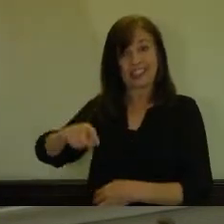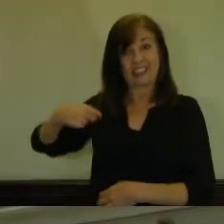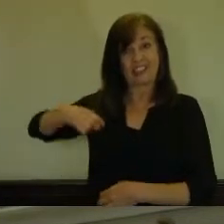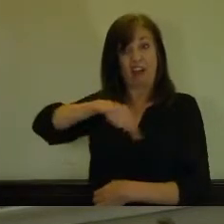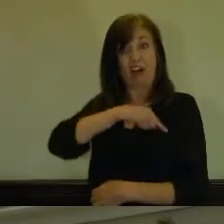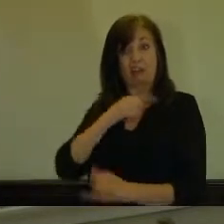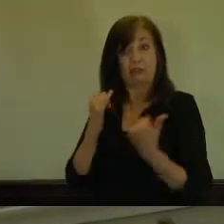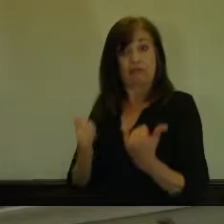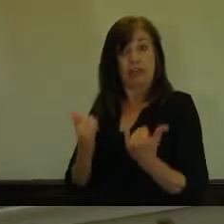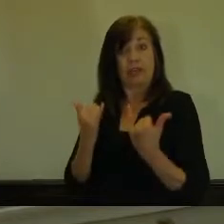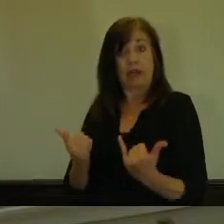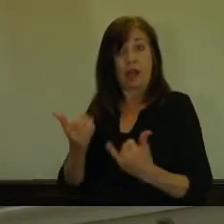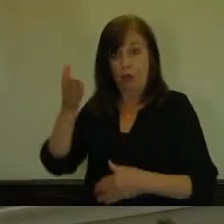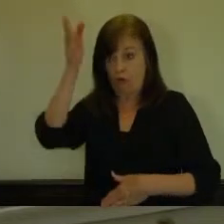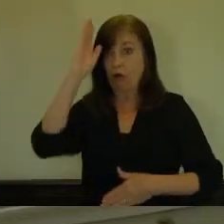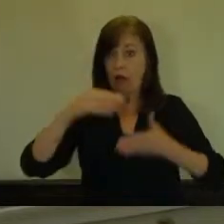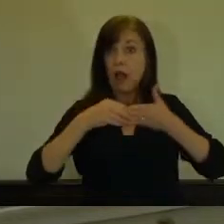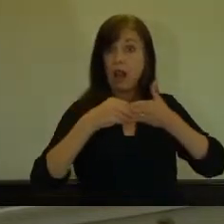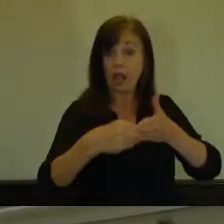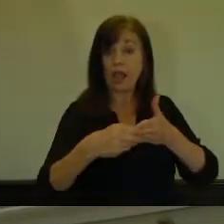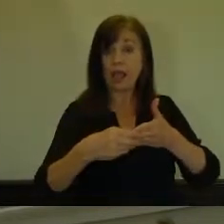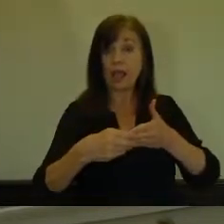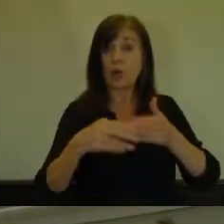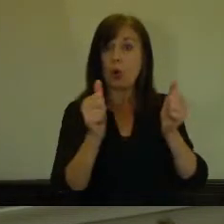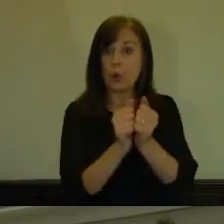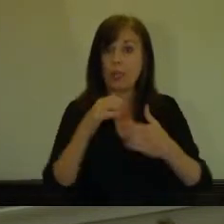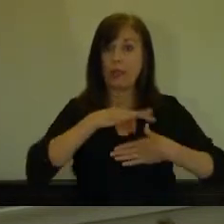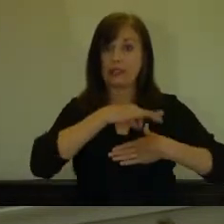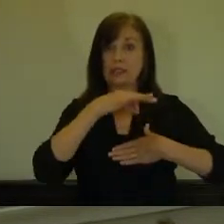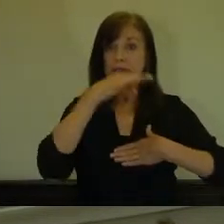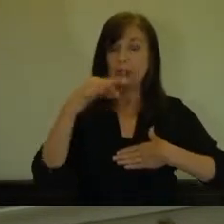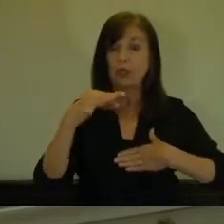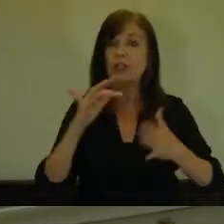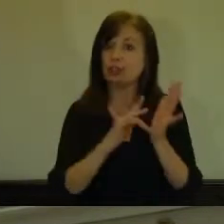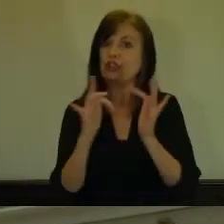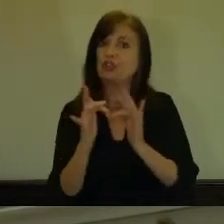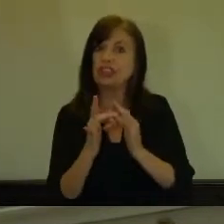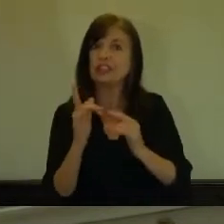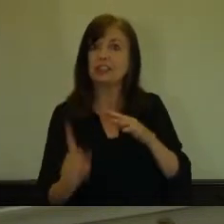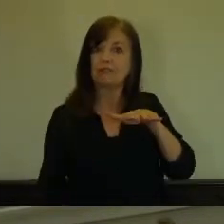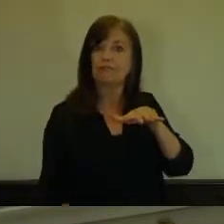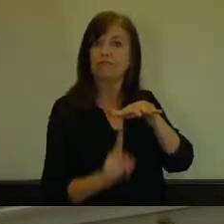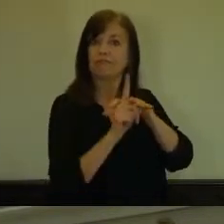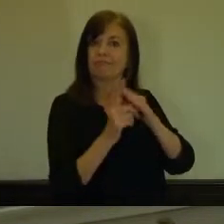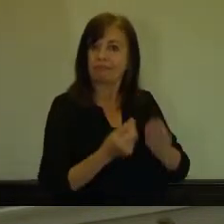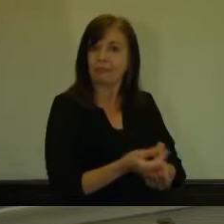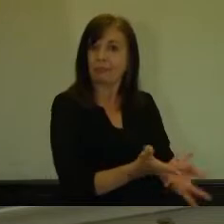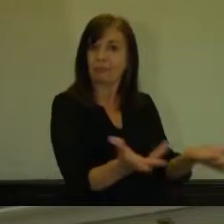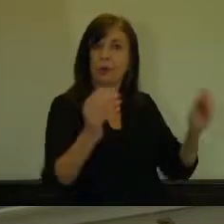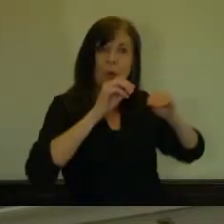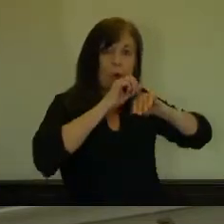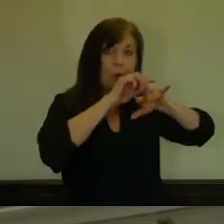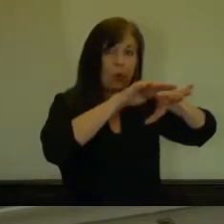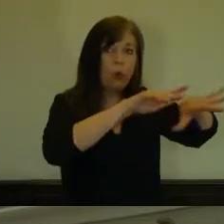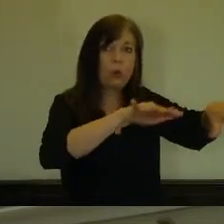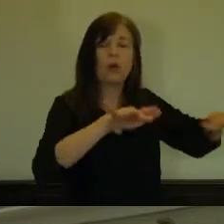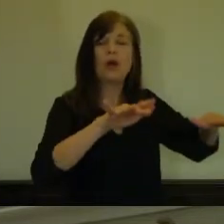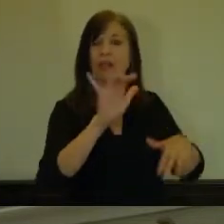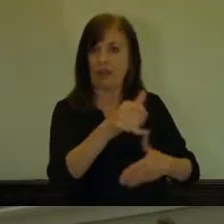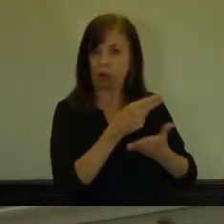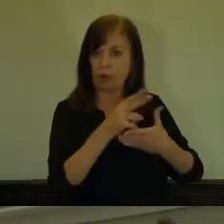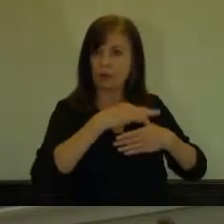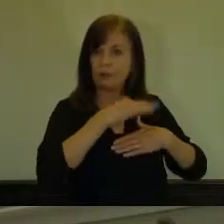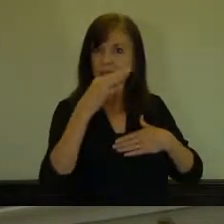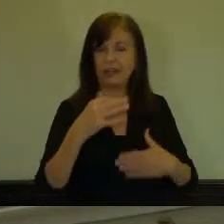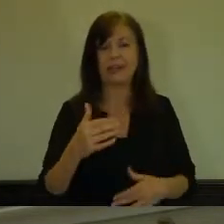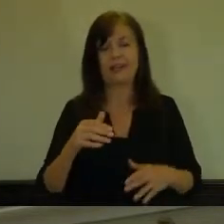and that God is leading them by the Spirit that Jesus comes to give them. Friends, I am so proud of